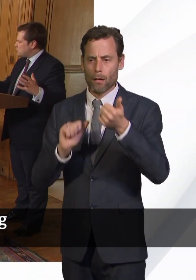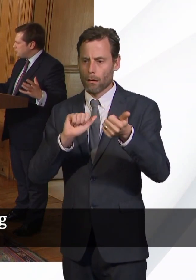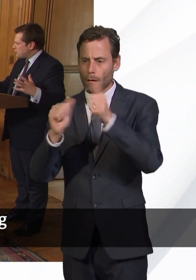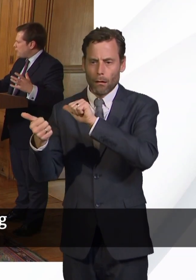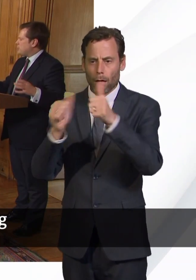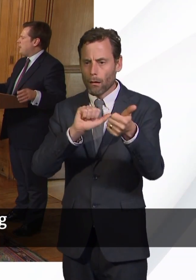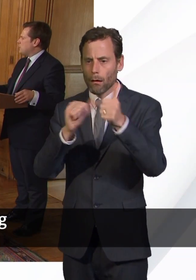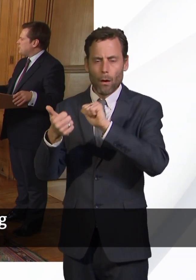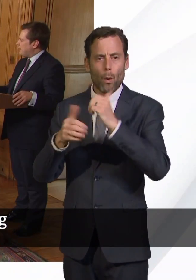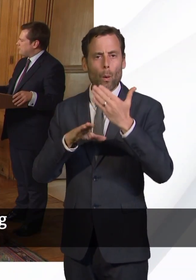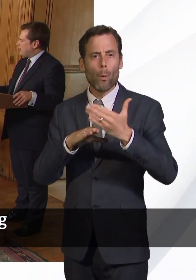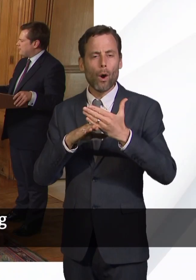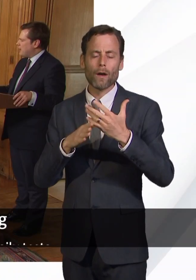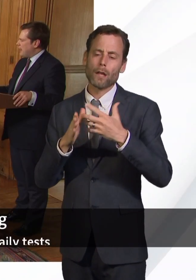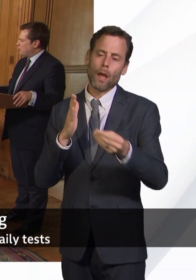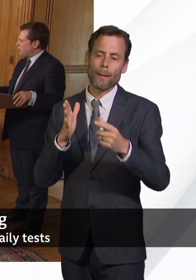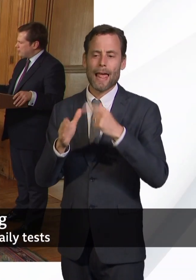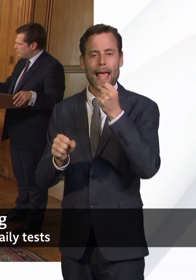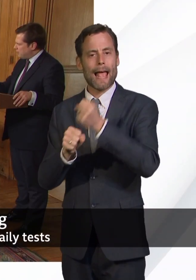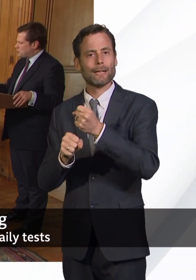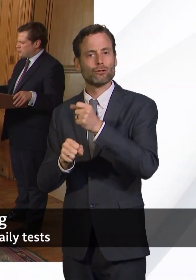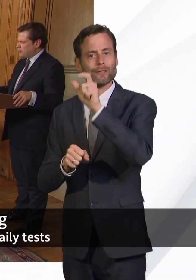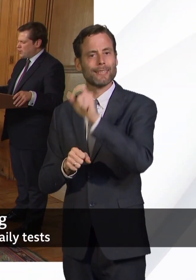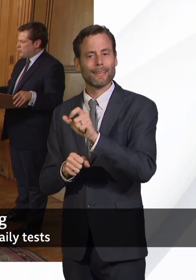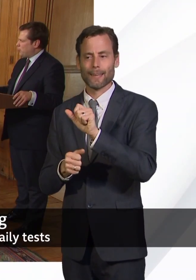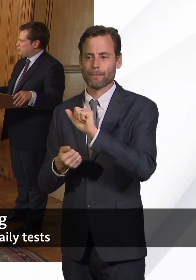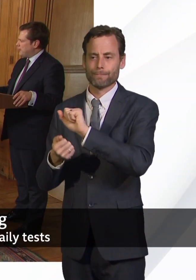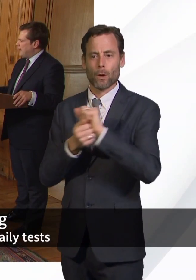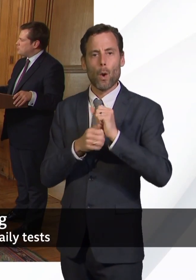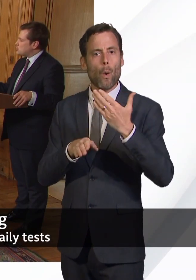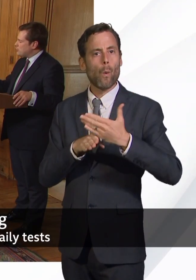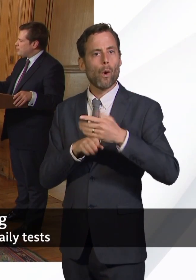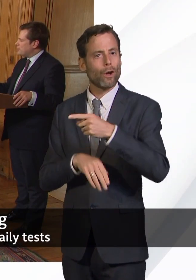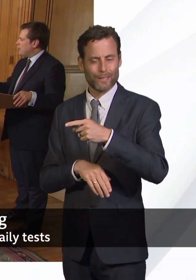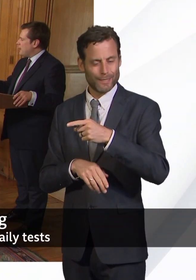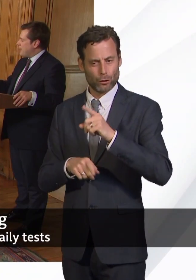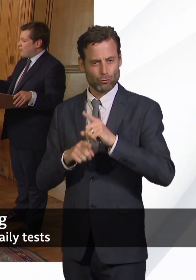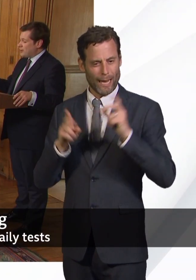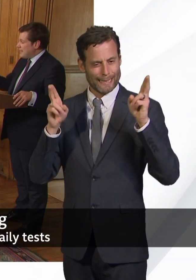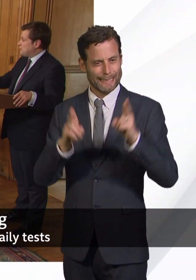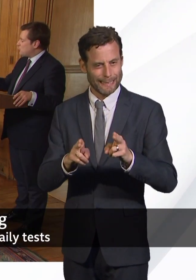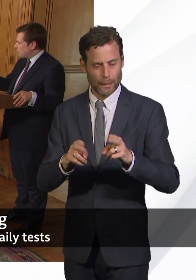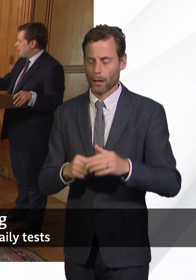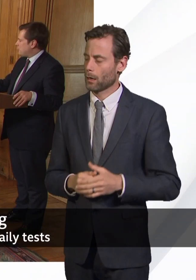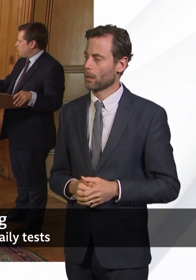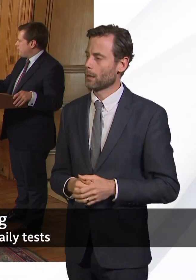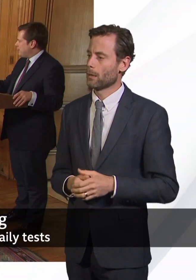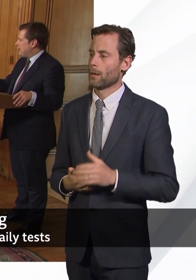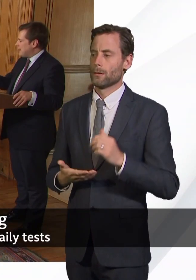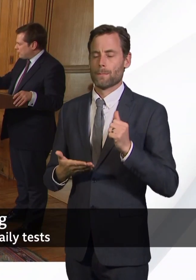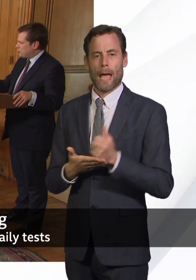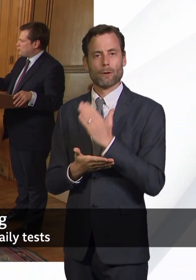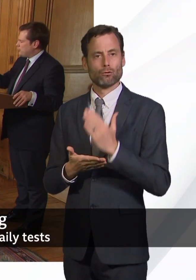can shield those care homes that haven't had outbreaks as much as we possibly can, ensuring that there are named contacts